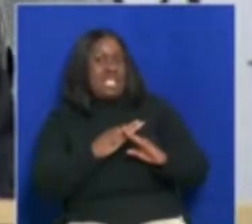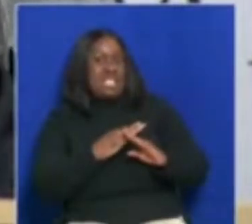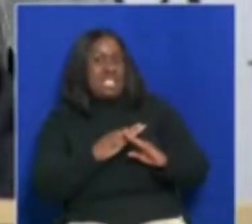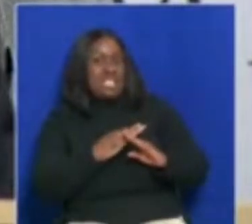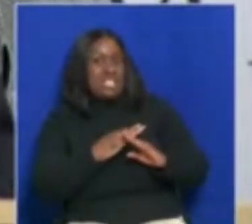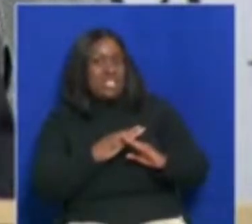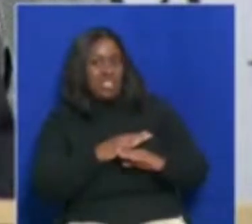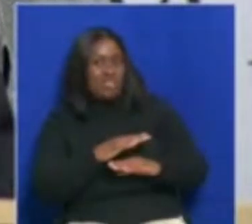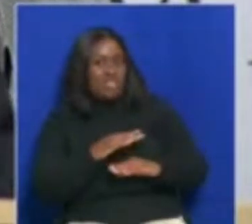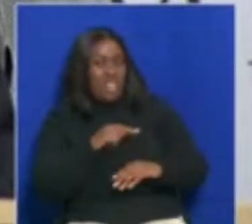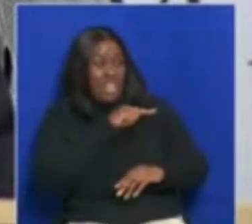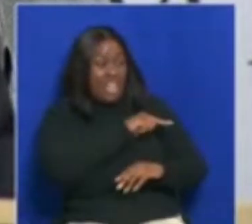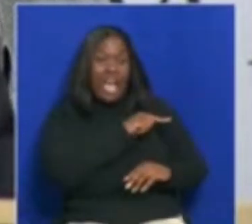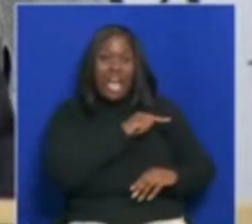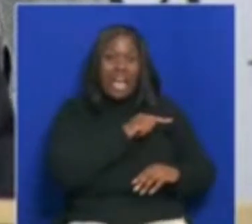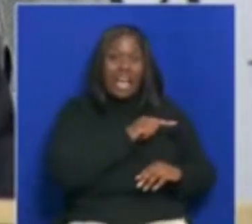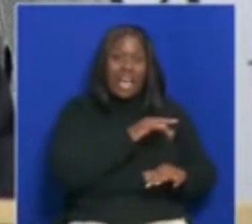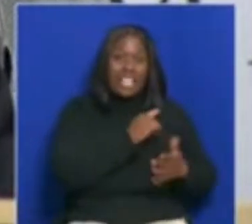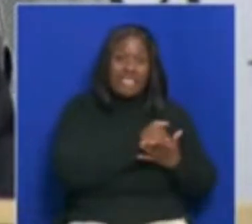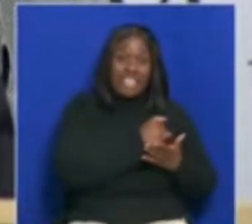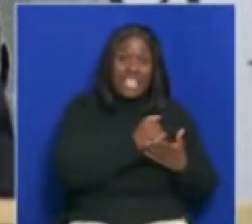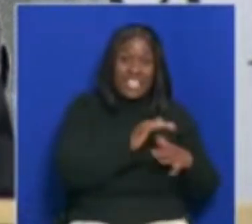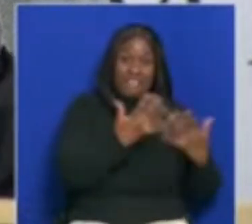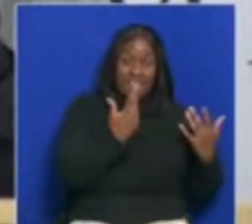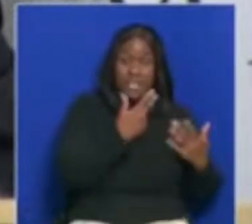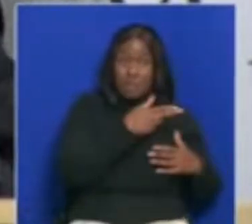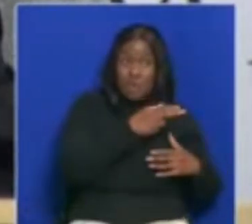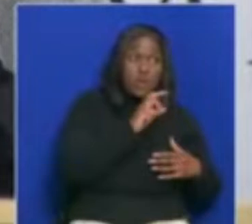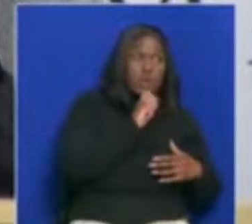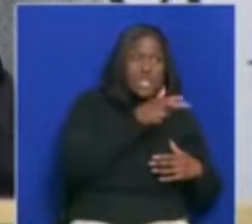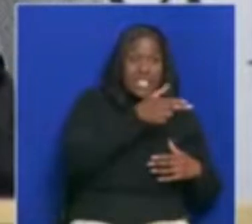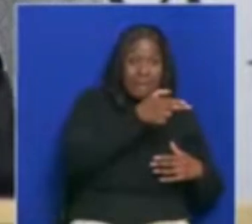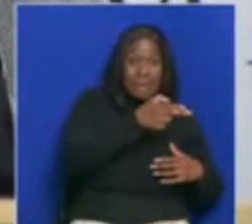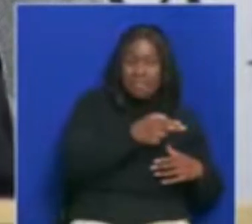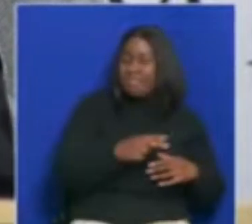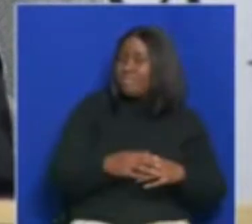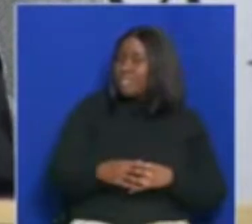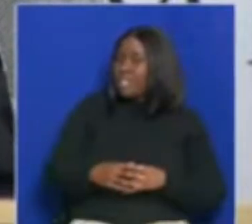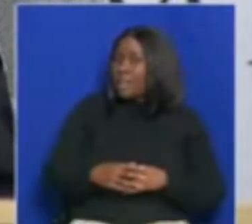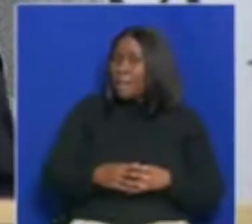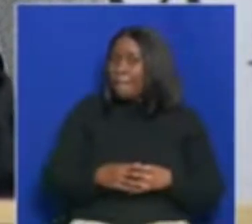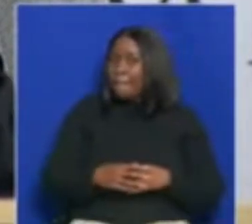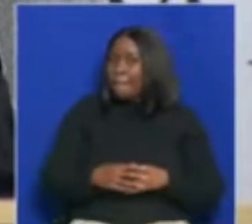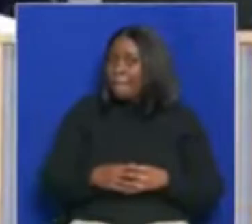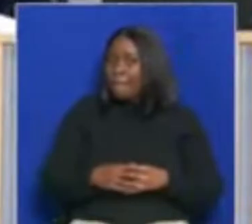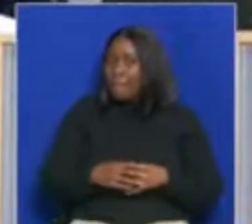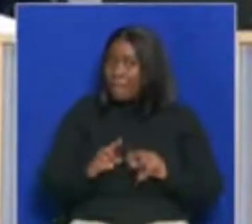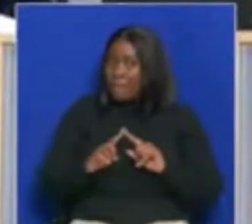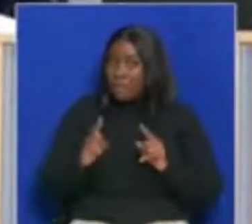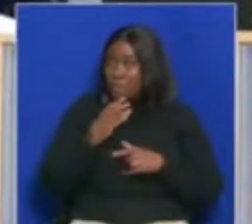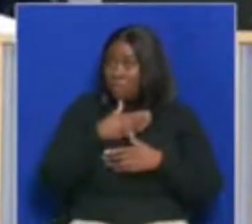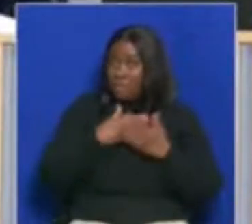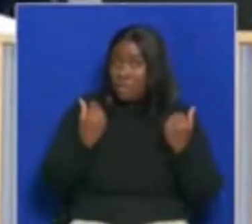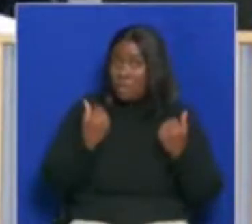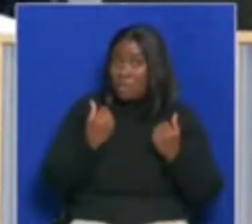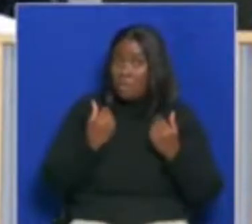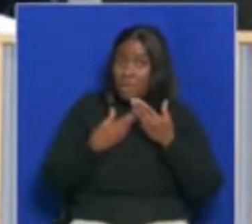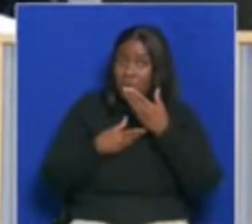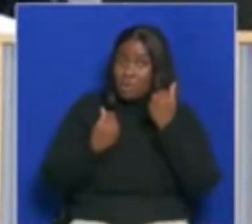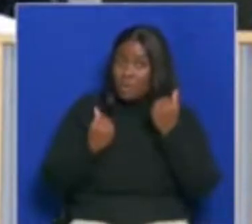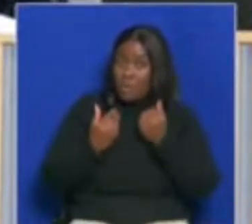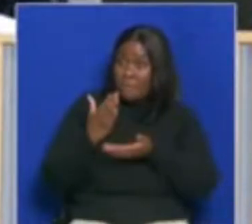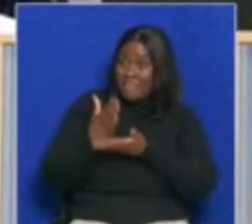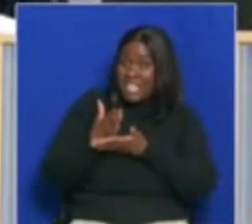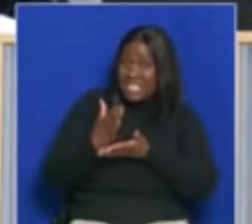unlicensed firearm if you have a licensed firearm. But you are never sure that the facts will be accepted that you were